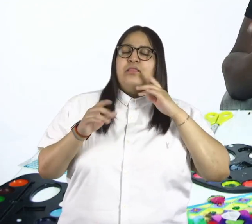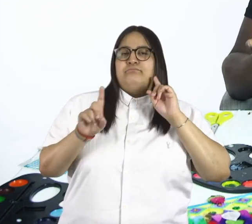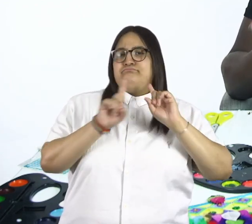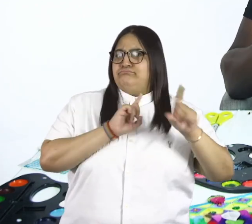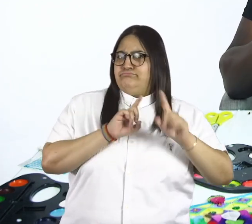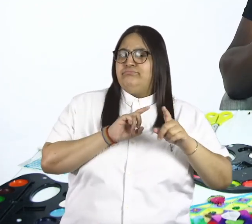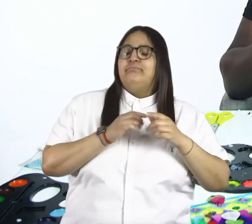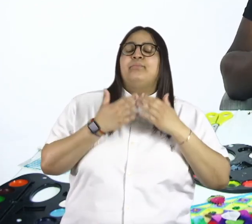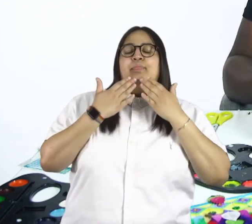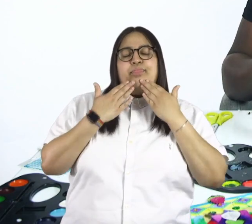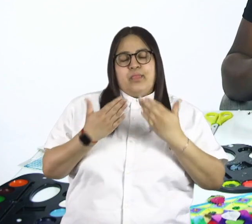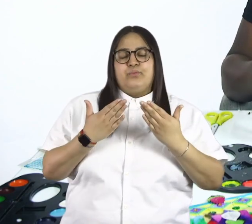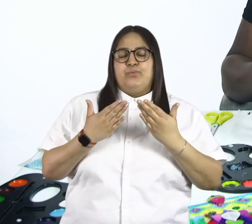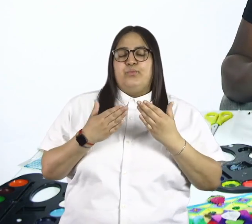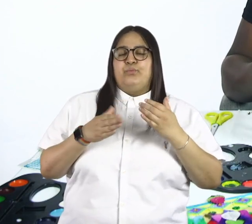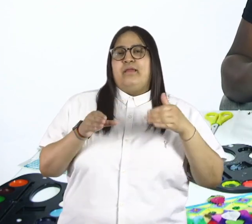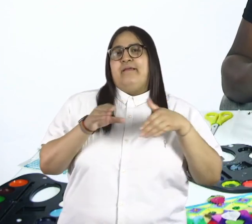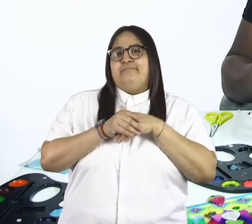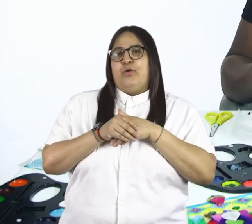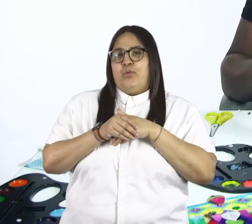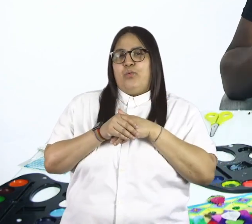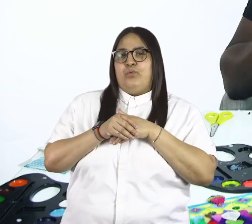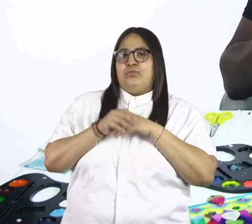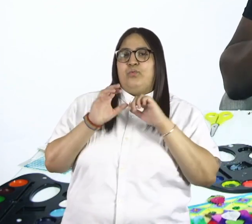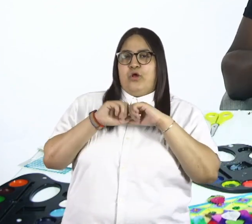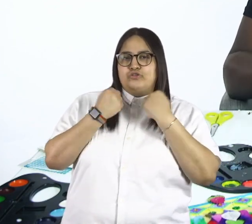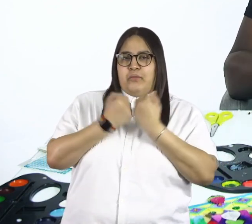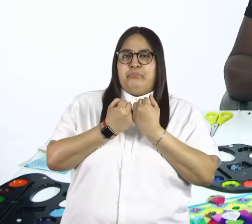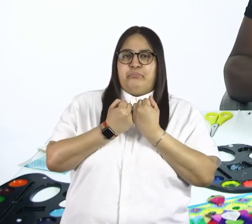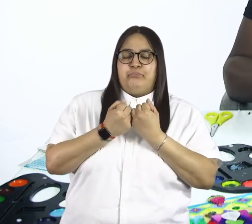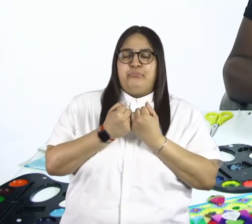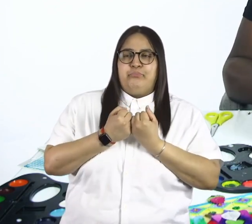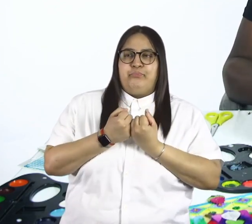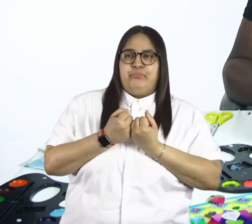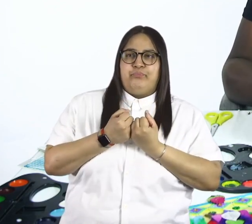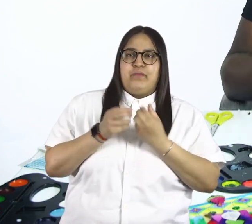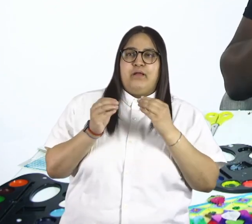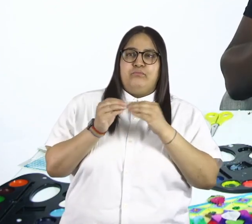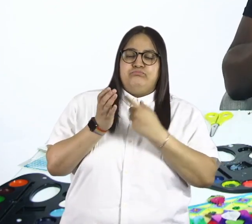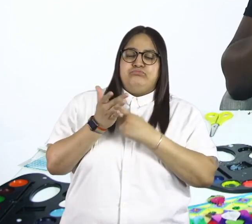involved in this headpiece making workshop. This is the Bridging Divide